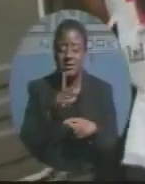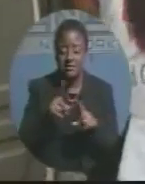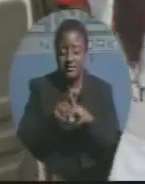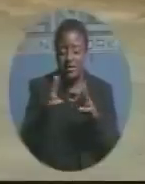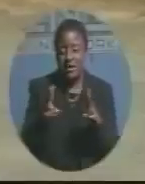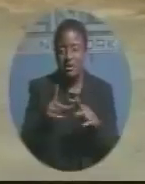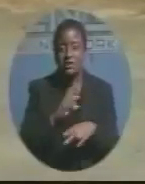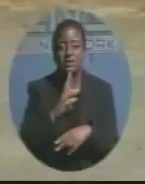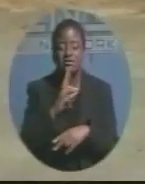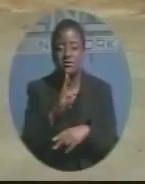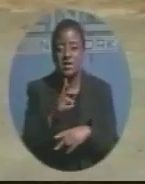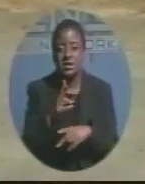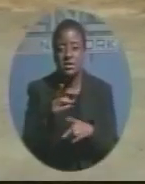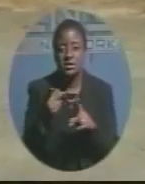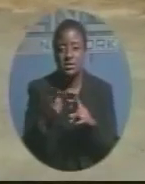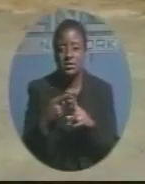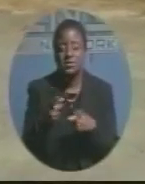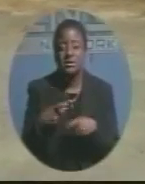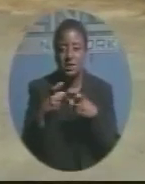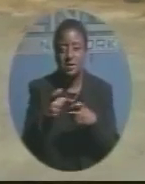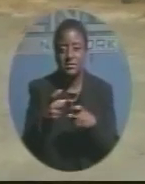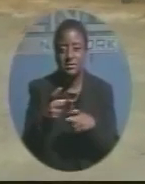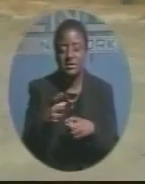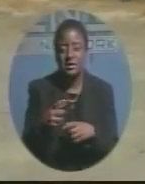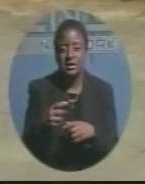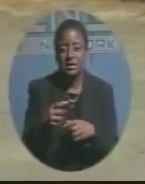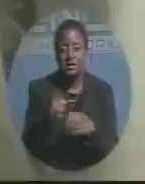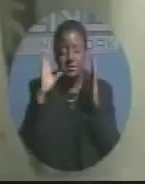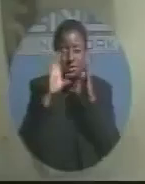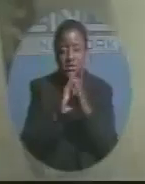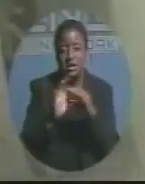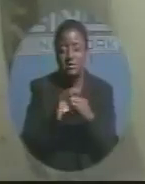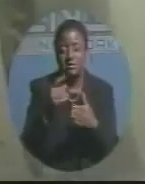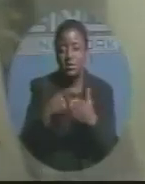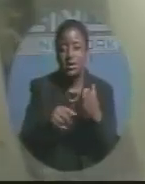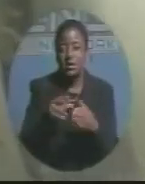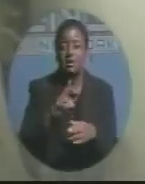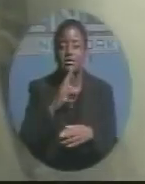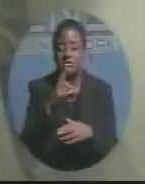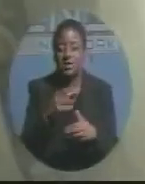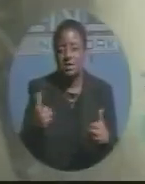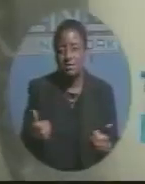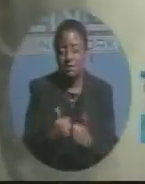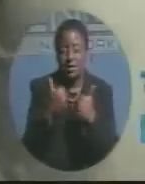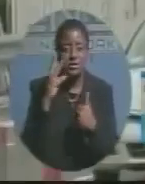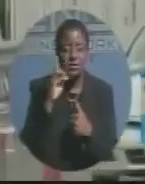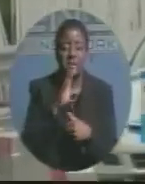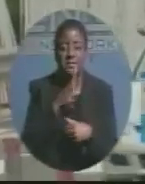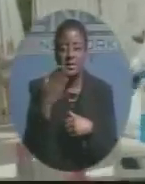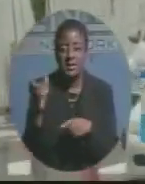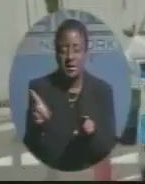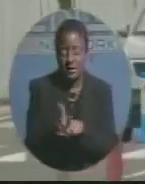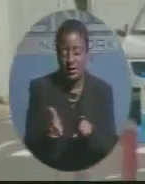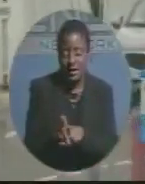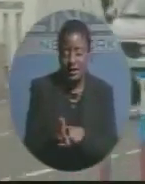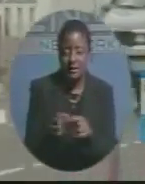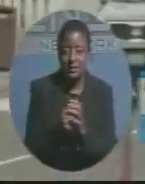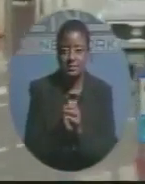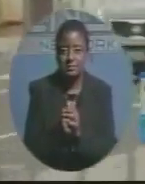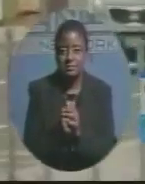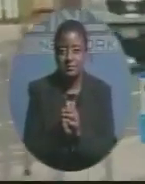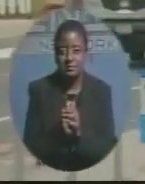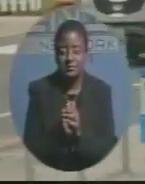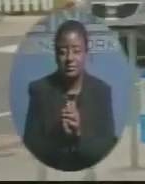be like. Big Bird Airline crash landed after experiencing a landing gear problem shortly after it took off from